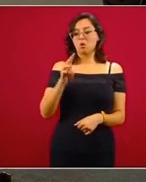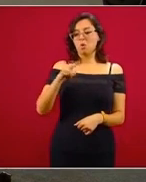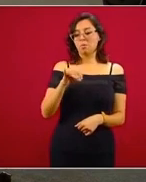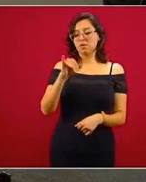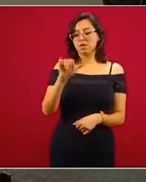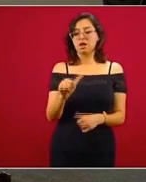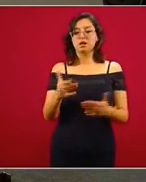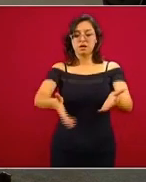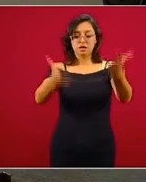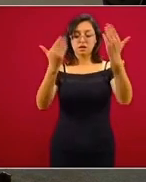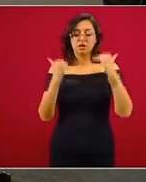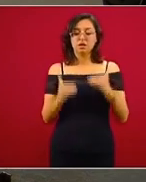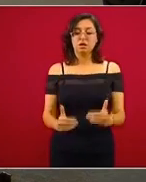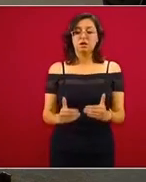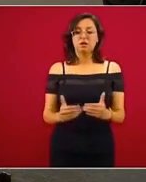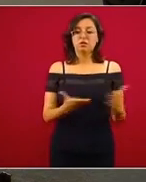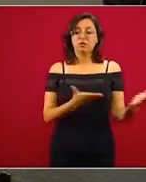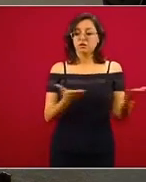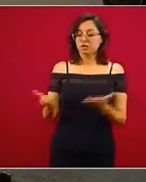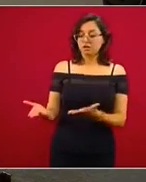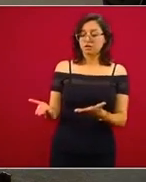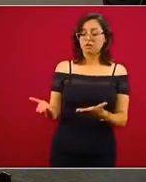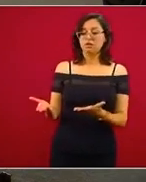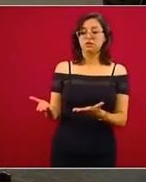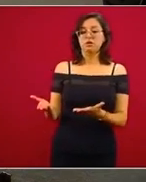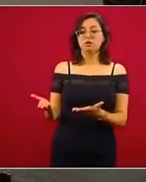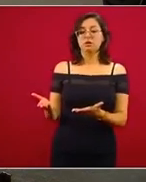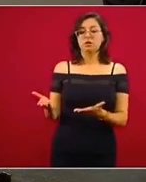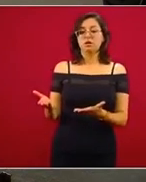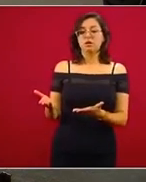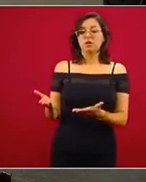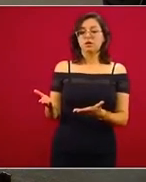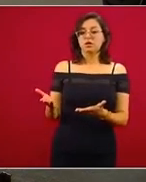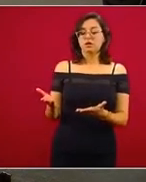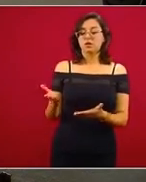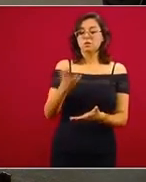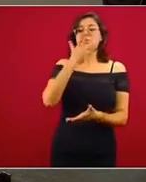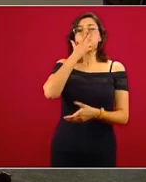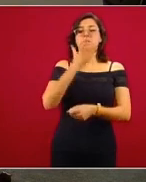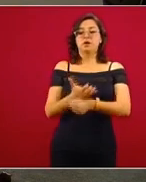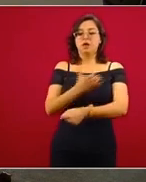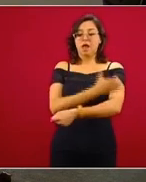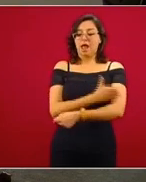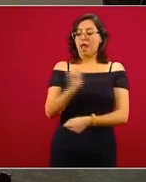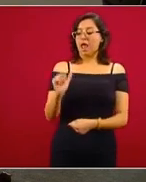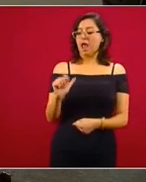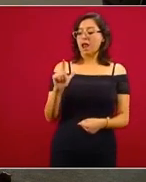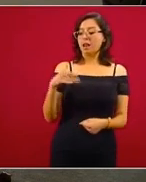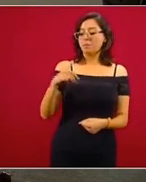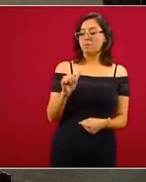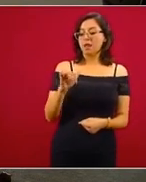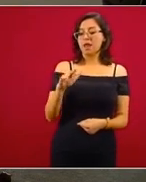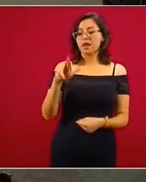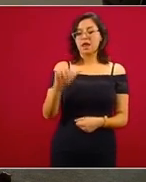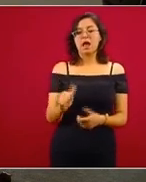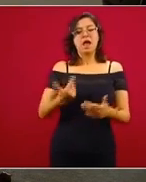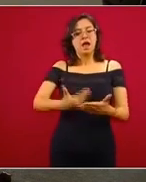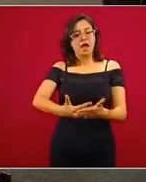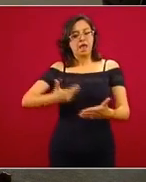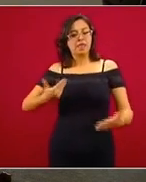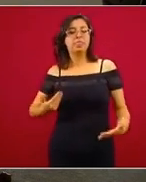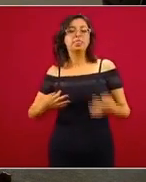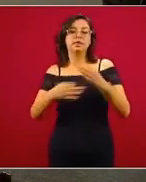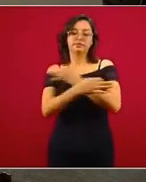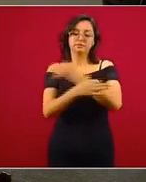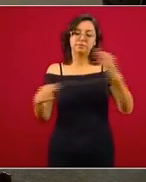decisions regarding our strategy. That would be my information for today. Thank you. Thank you, Dr. Alomia. And before giving